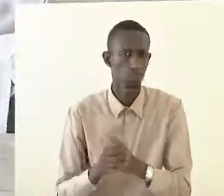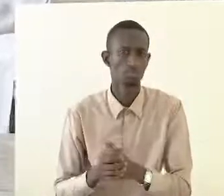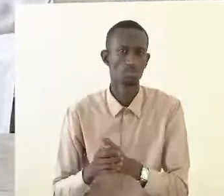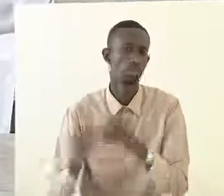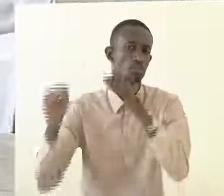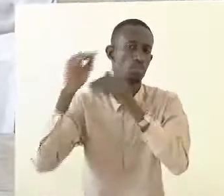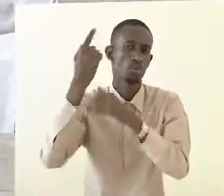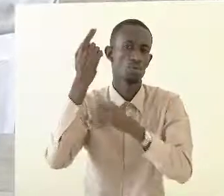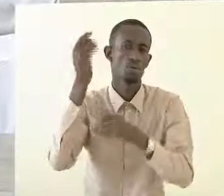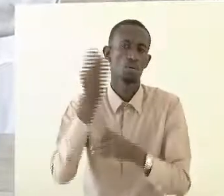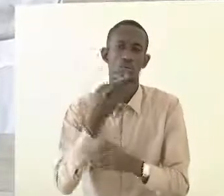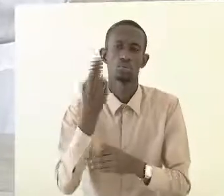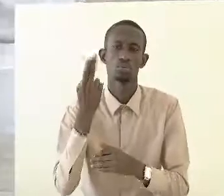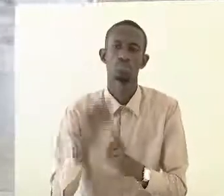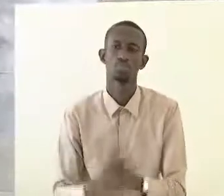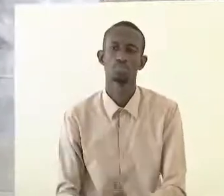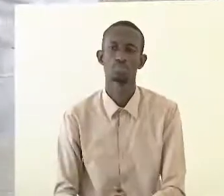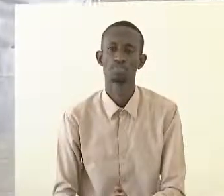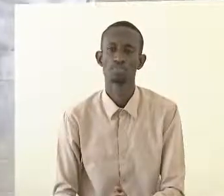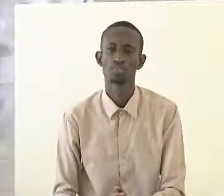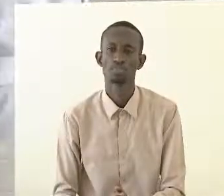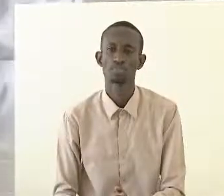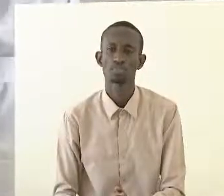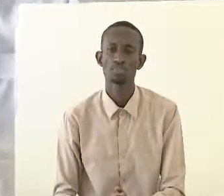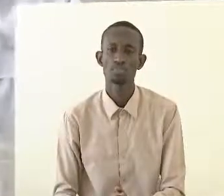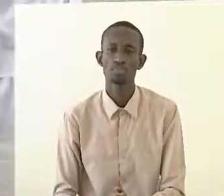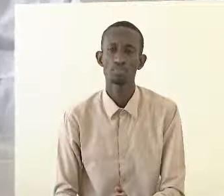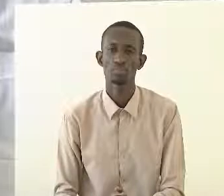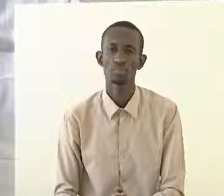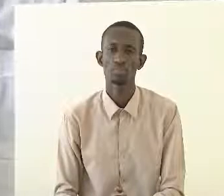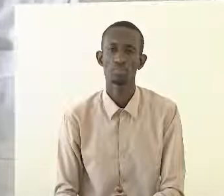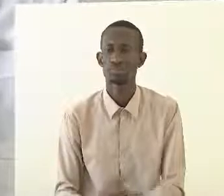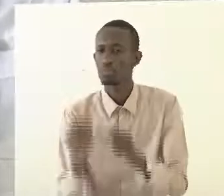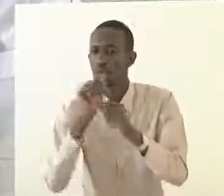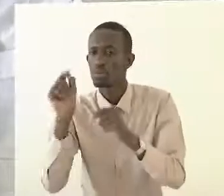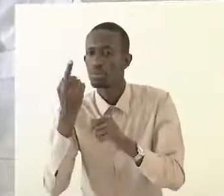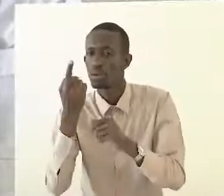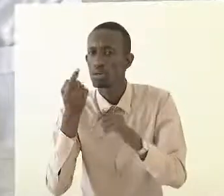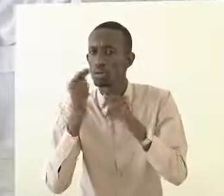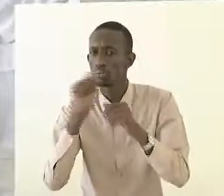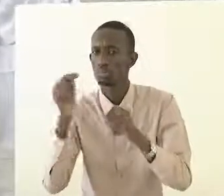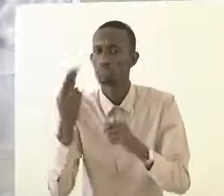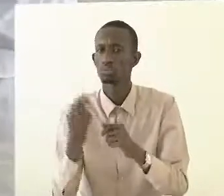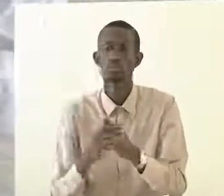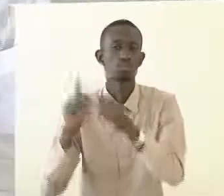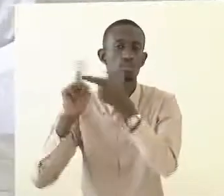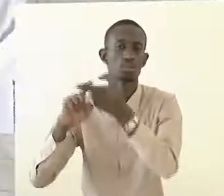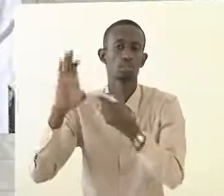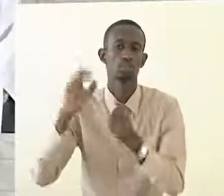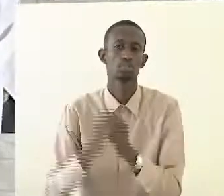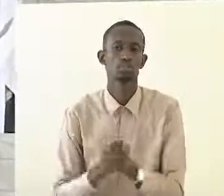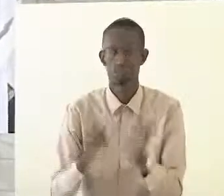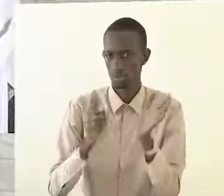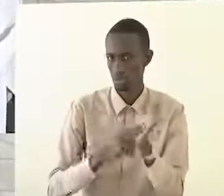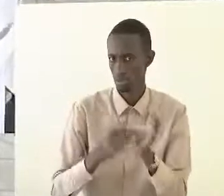is like a 2 divided by 2 minus a half, divided by a half plus C, and you will